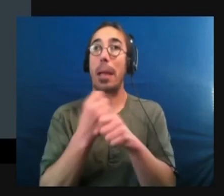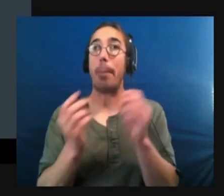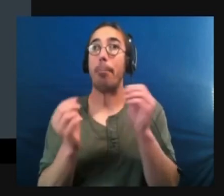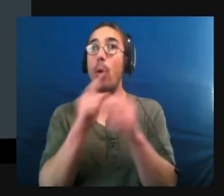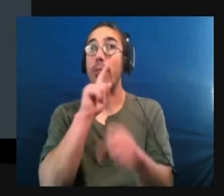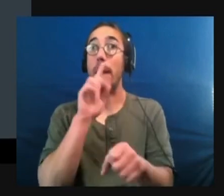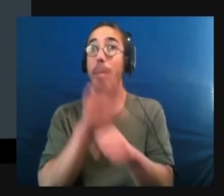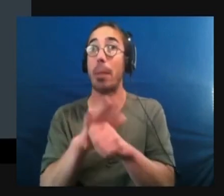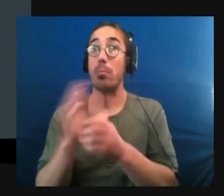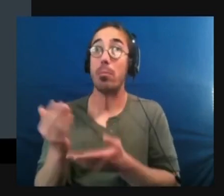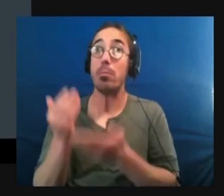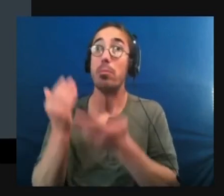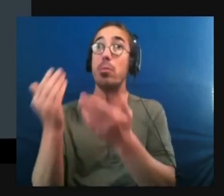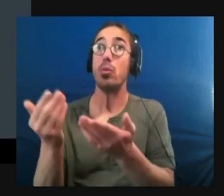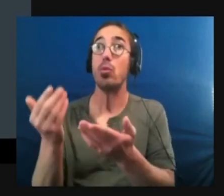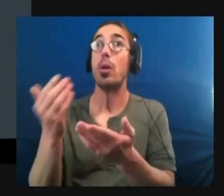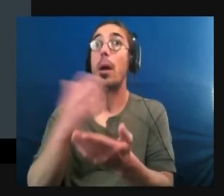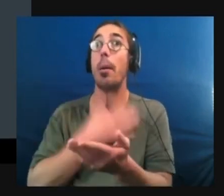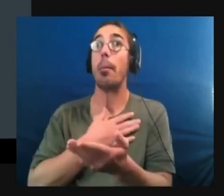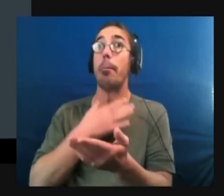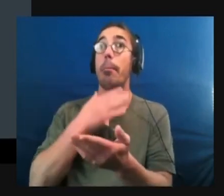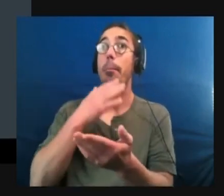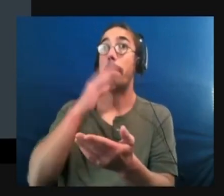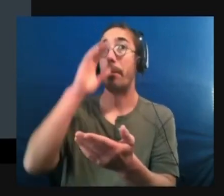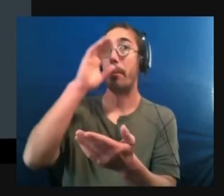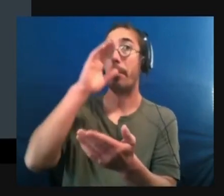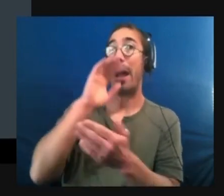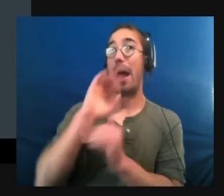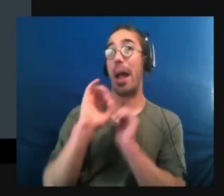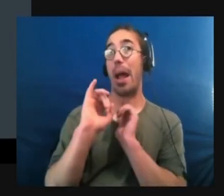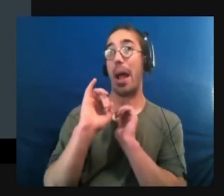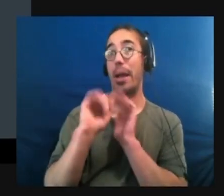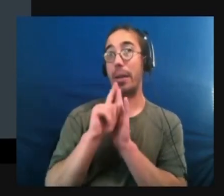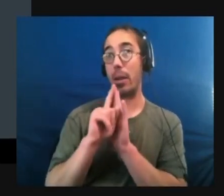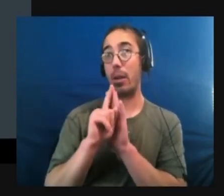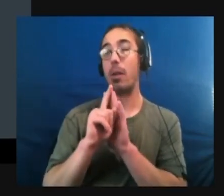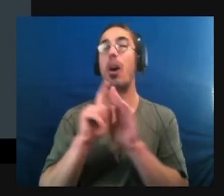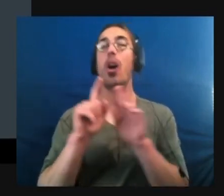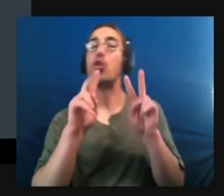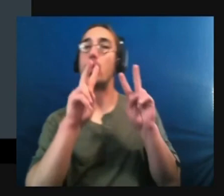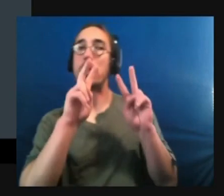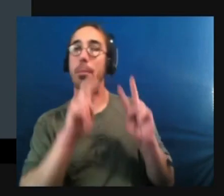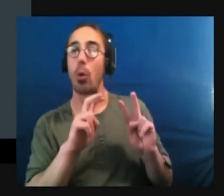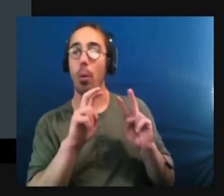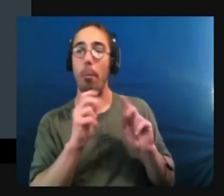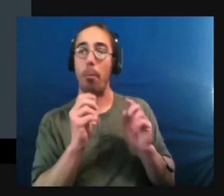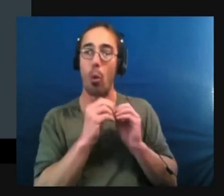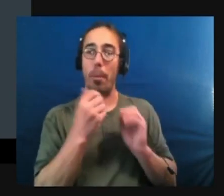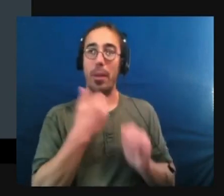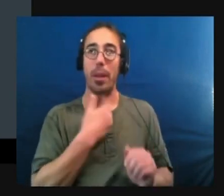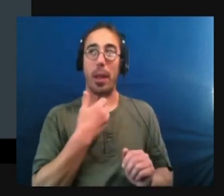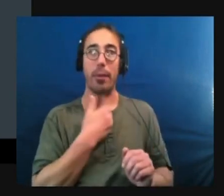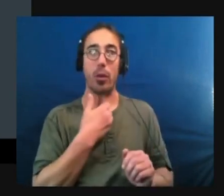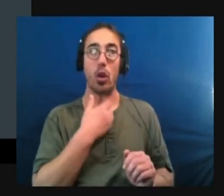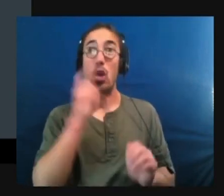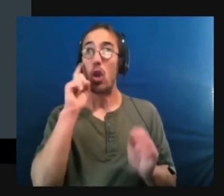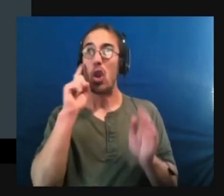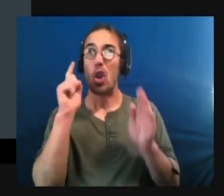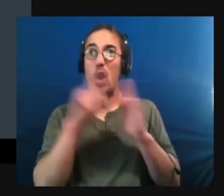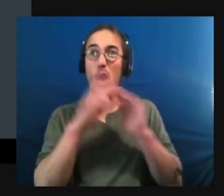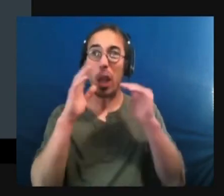commitment to my queer identity and to explore more, this little smiley face is going